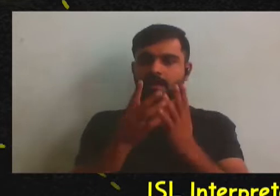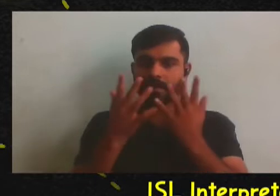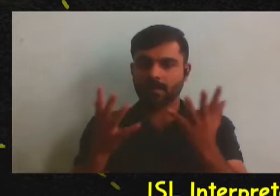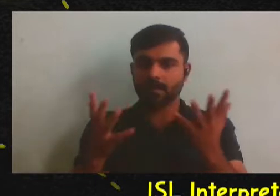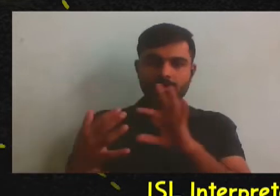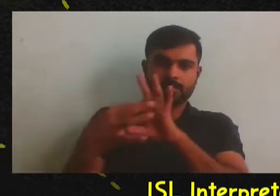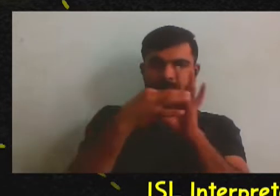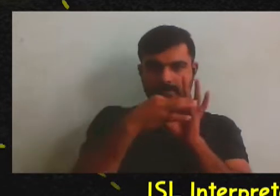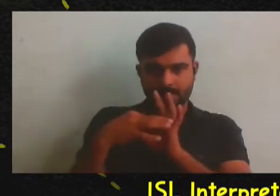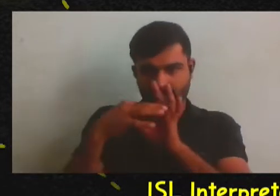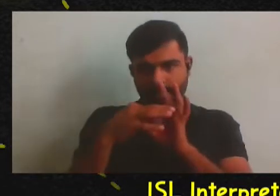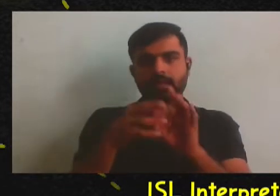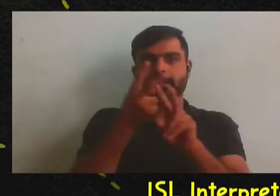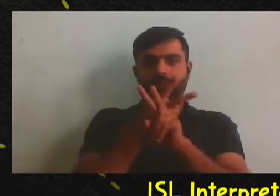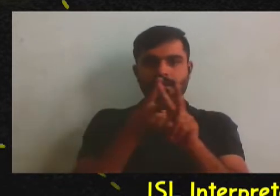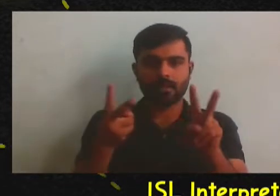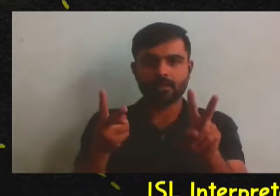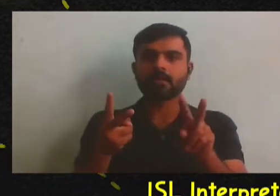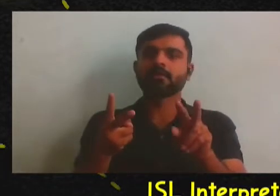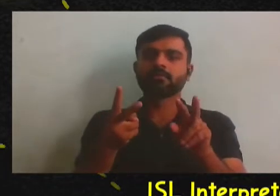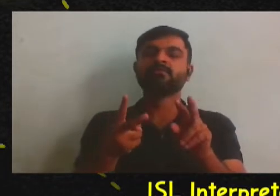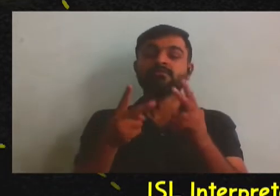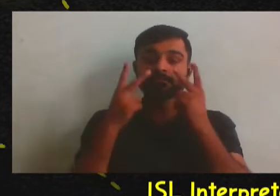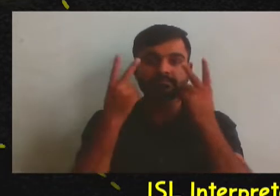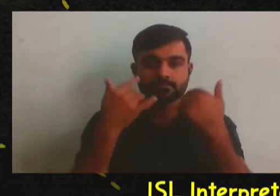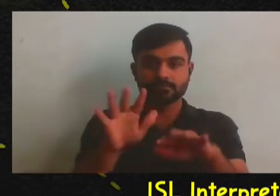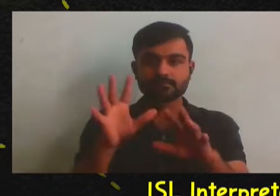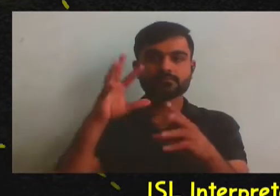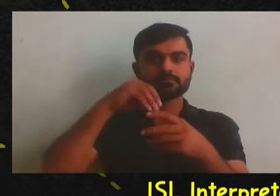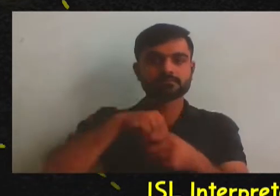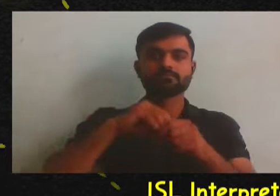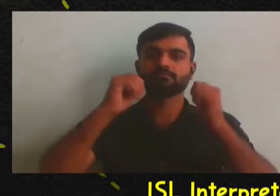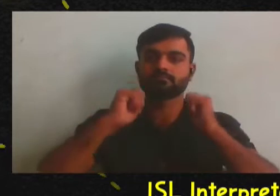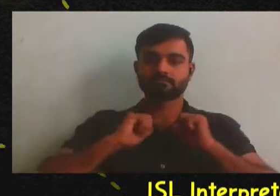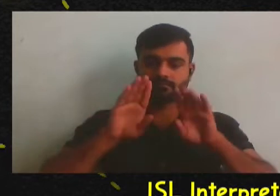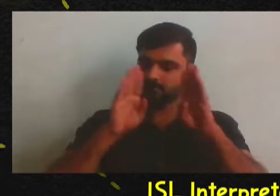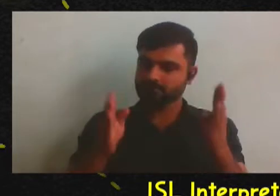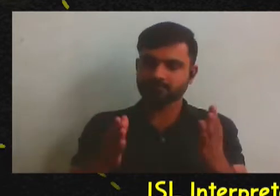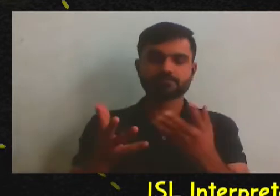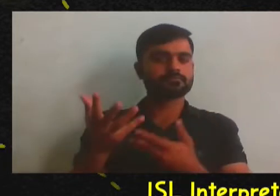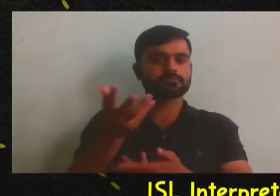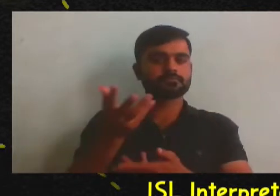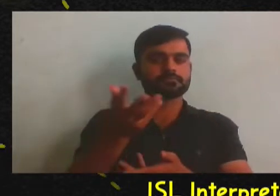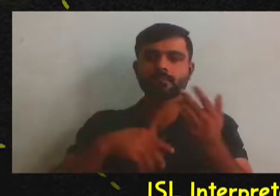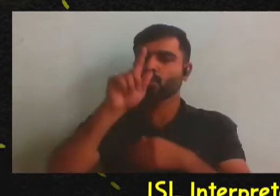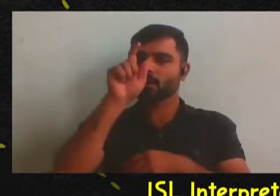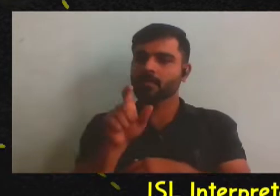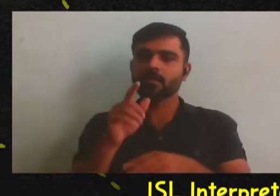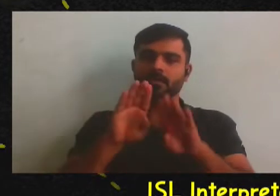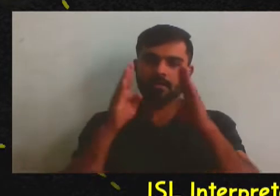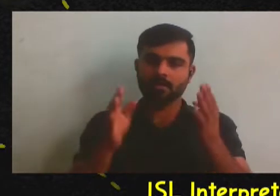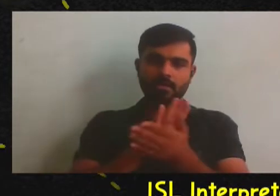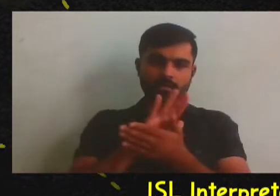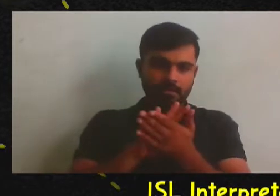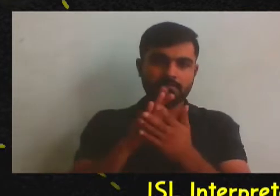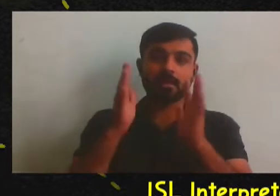elaborate kind of, you know, look for us. We're sitting at a table. It won't just be one person sitting at the table.